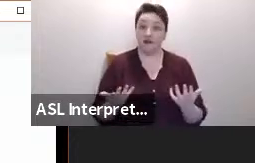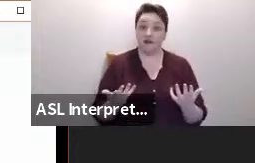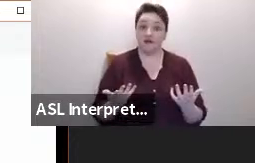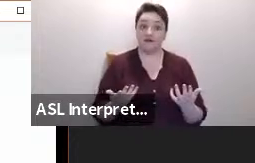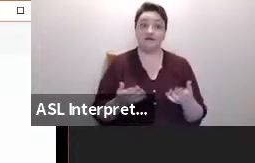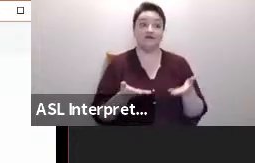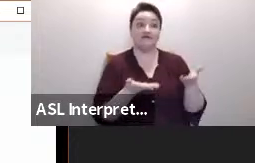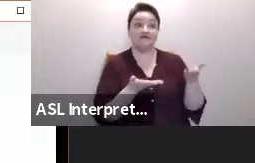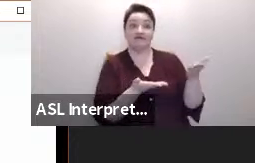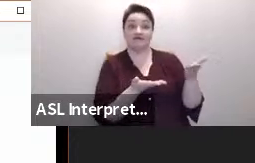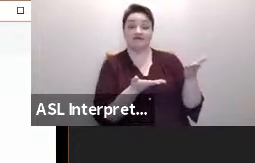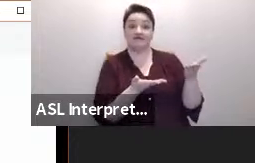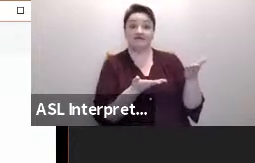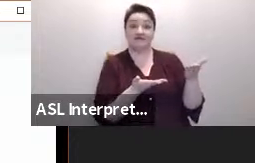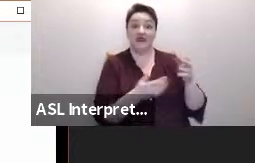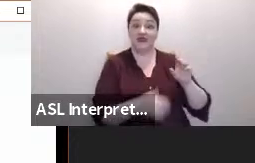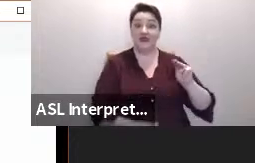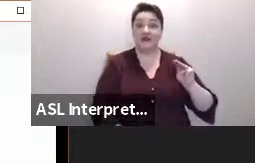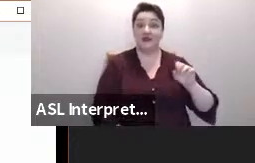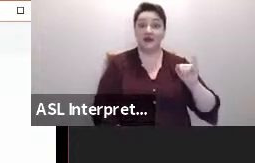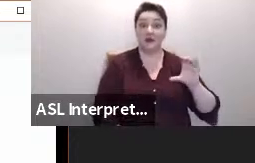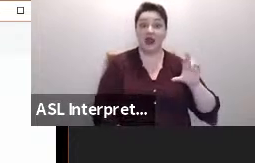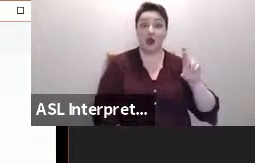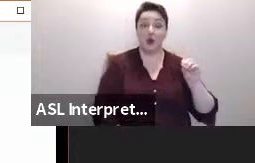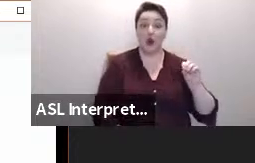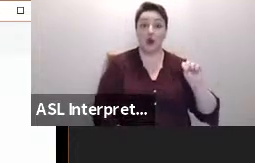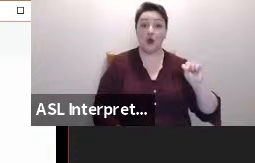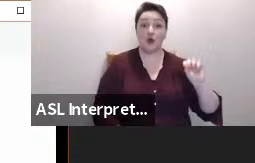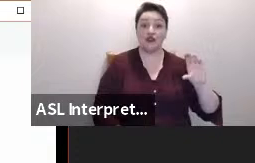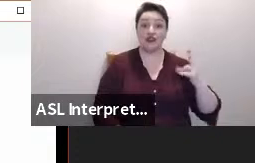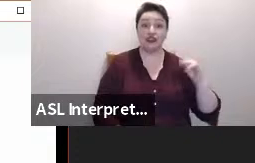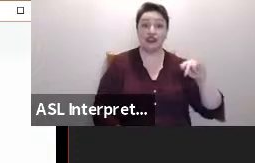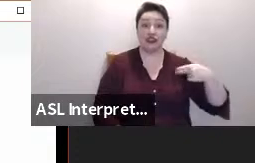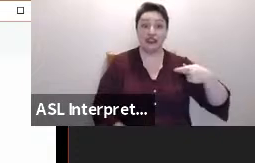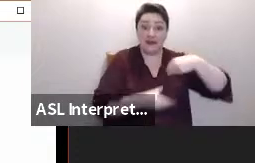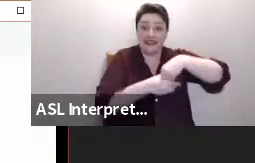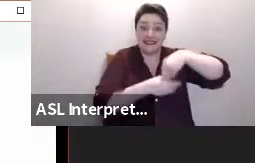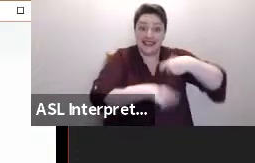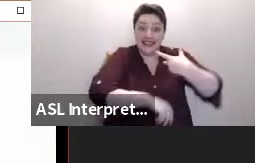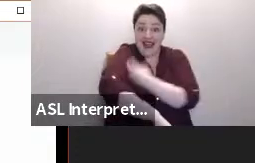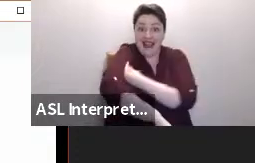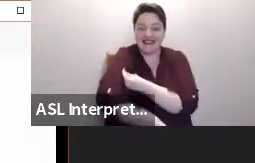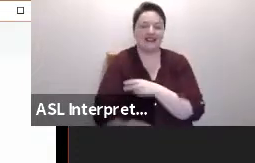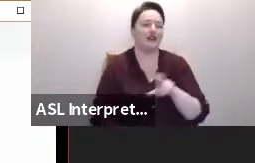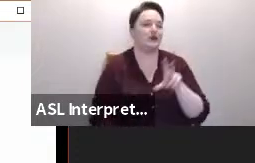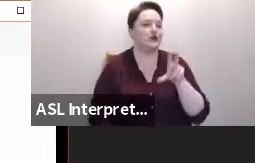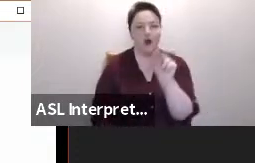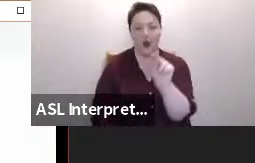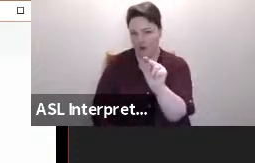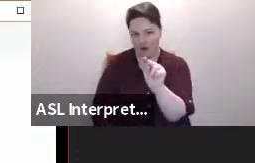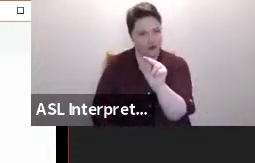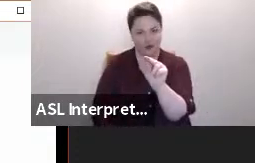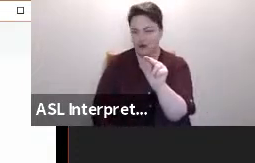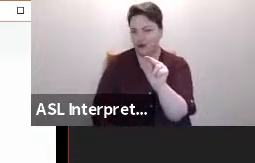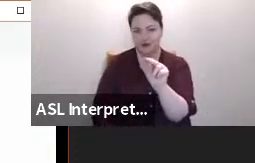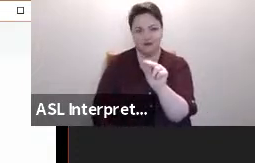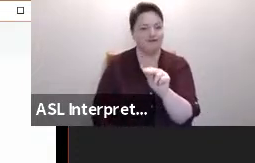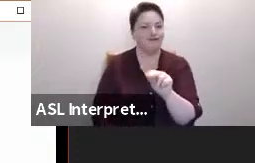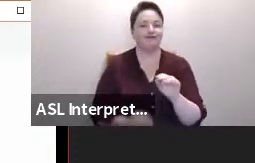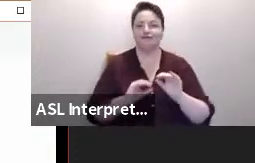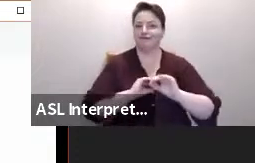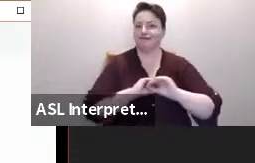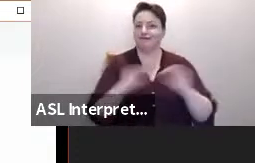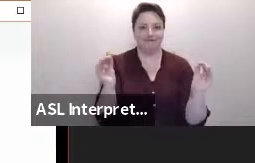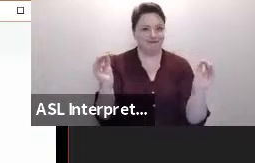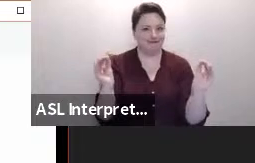microchips in them? And will the government track you? Absolutely not. The vaccines do not have a microchip. We don't